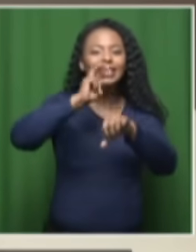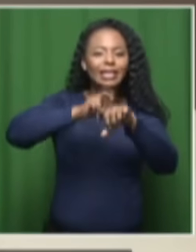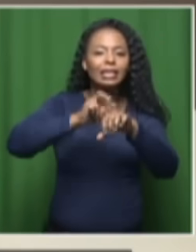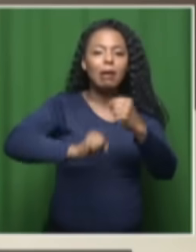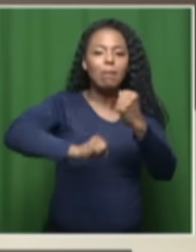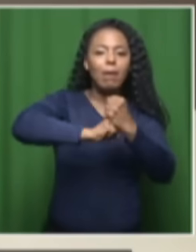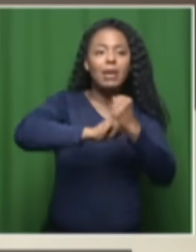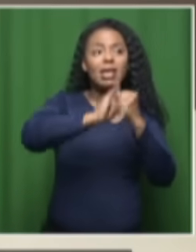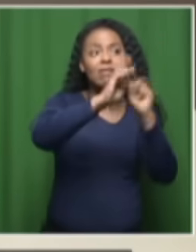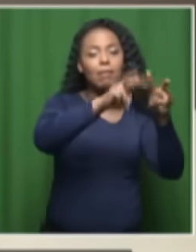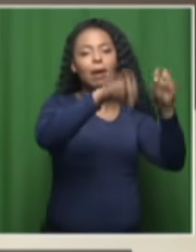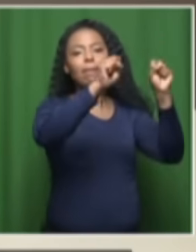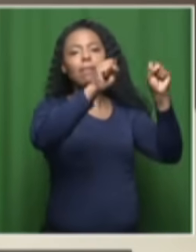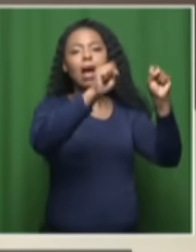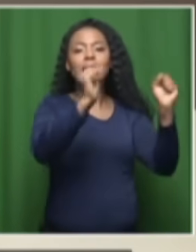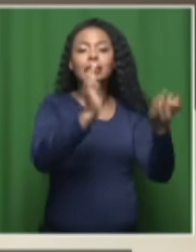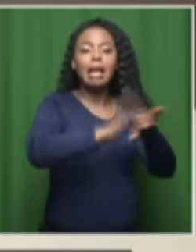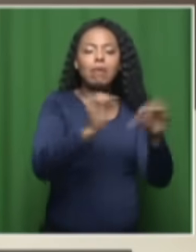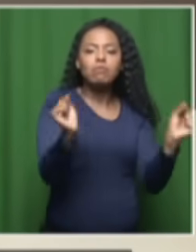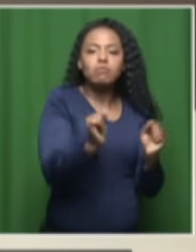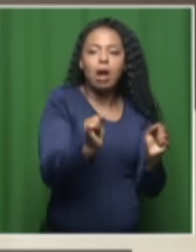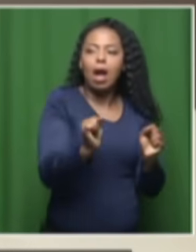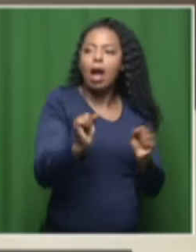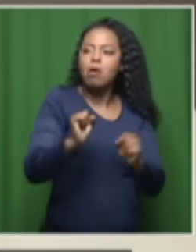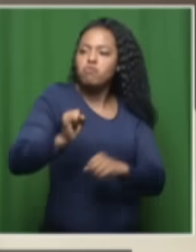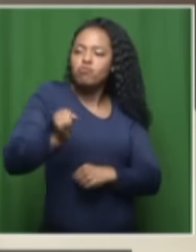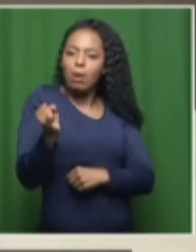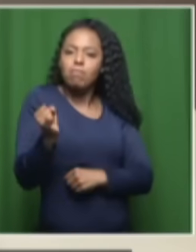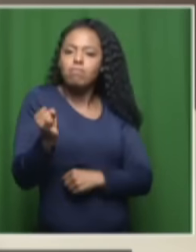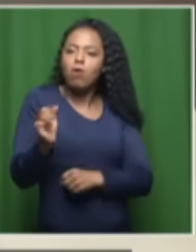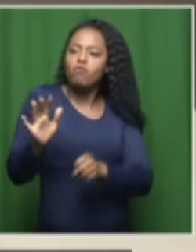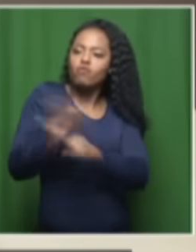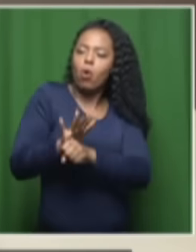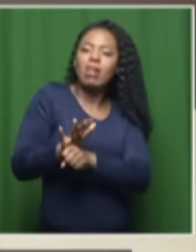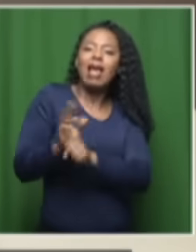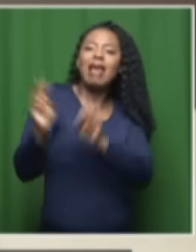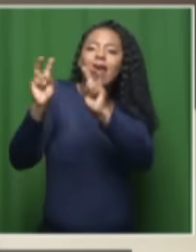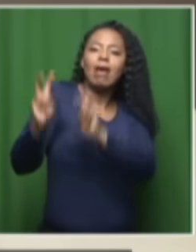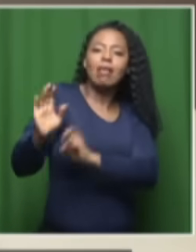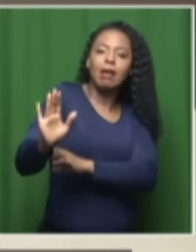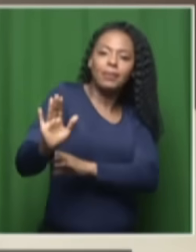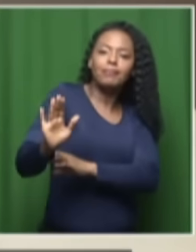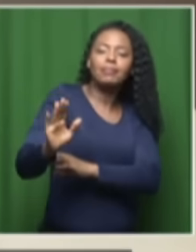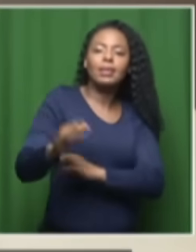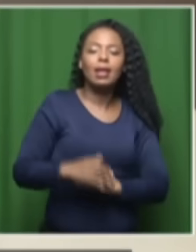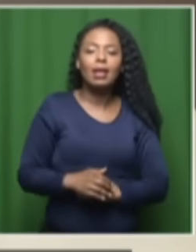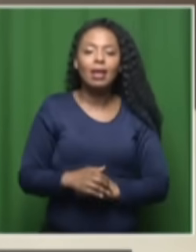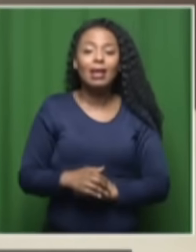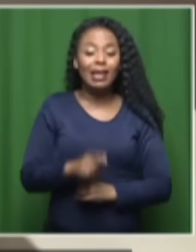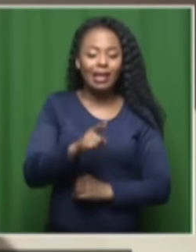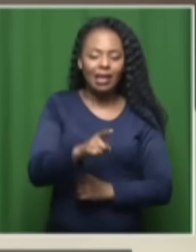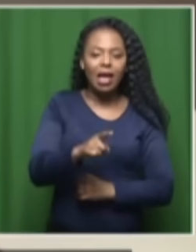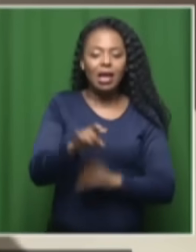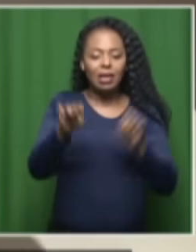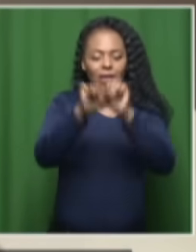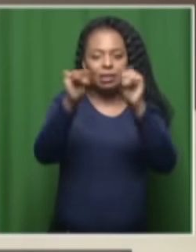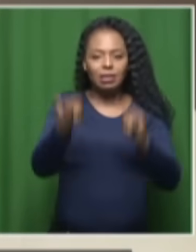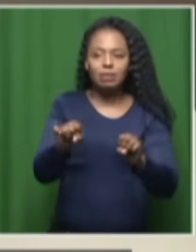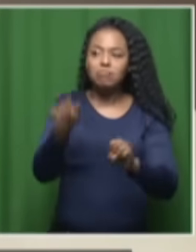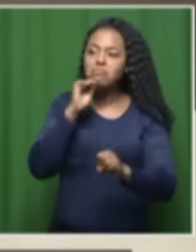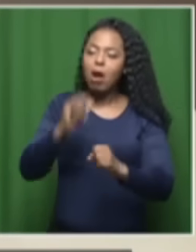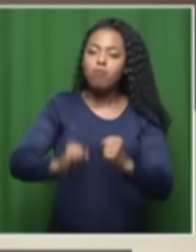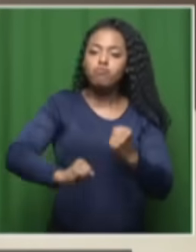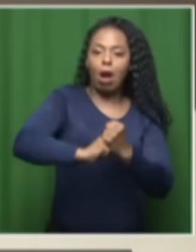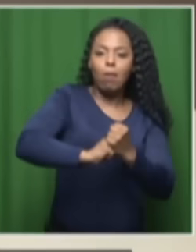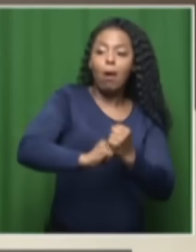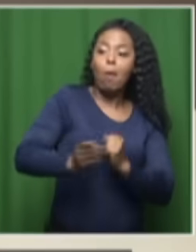need lots, like on a cold winter's night. So energy is like running the marathon, and the boosts are every now and